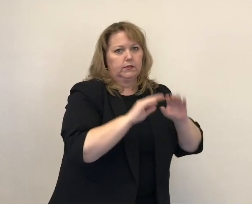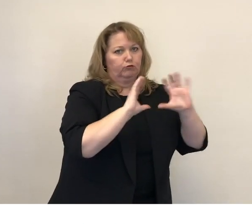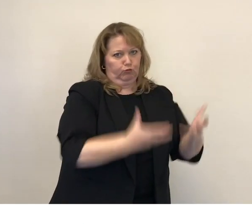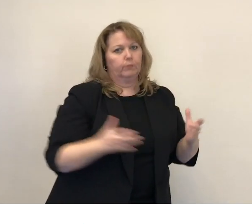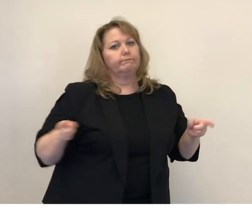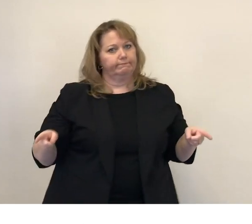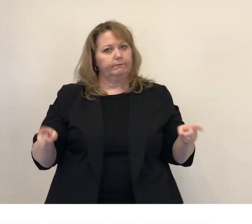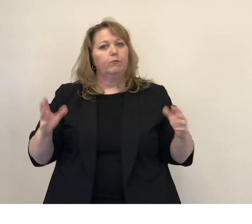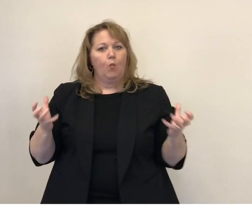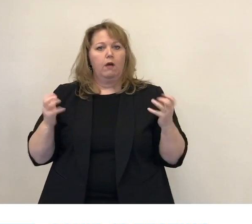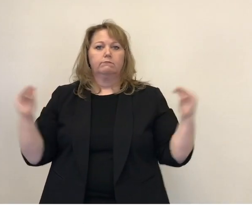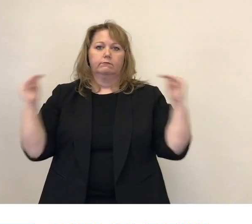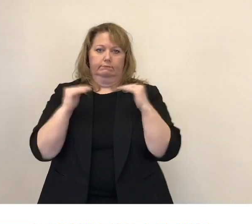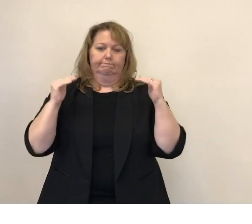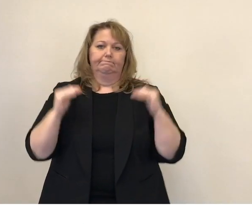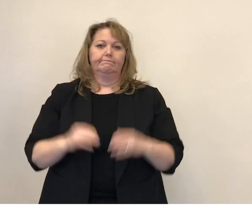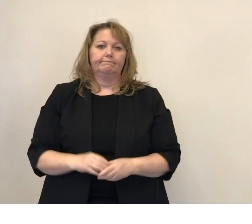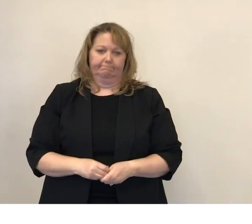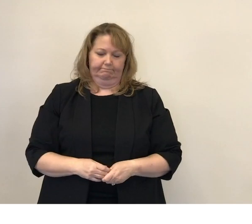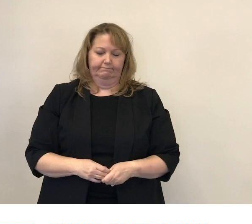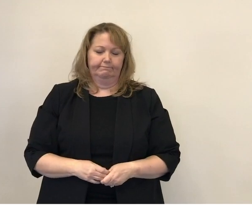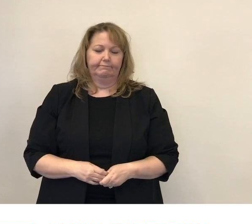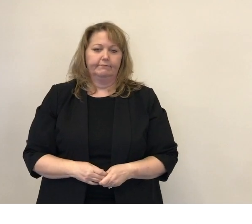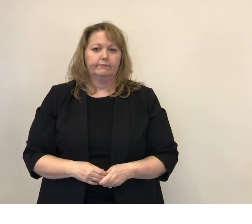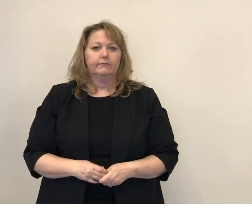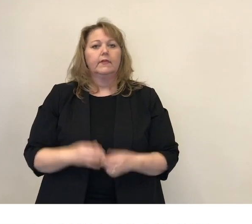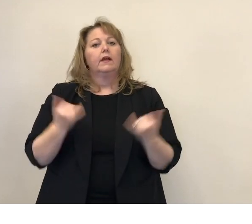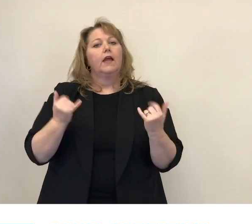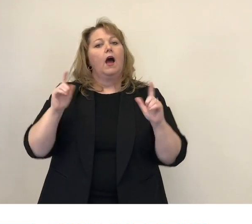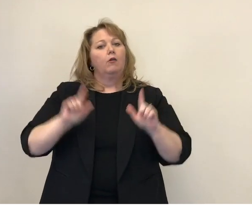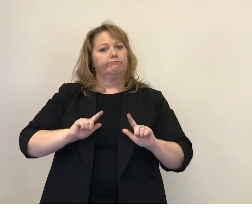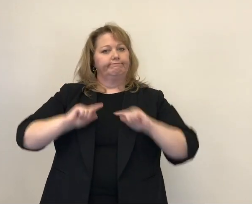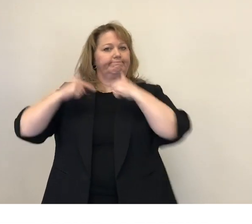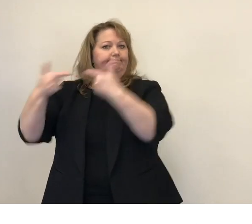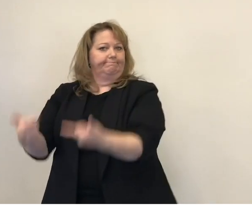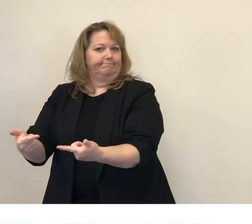it most. I'm now going to turn the